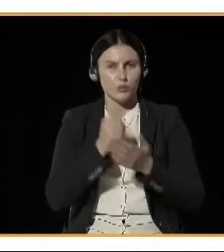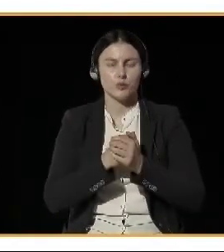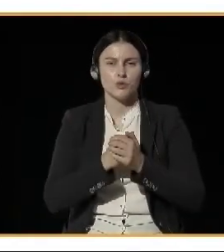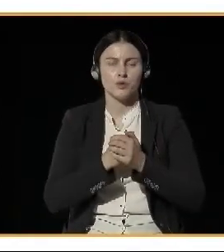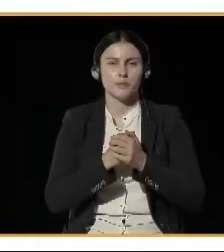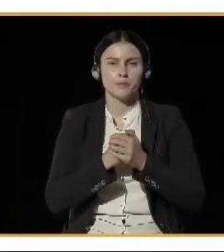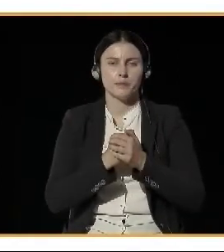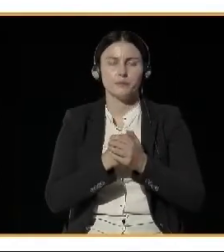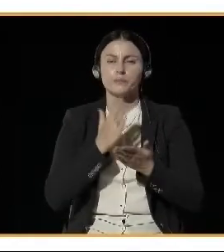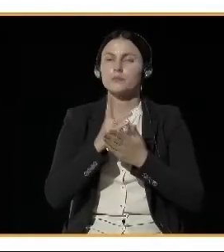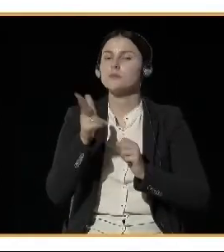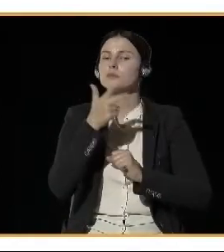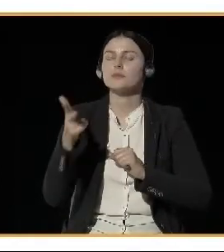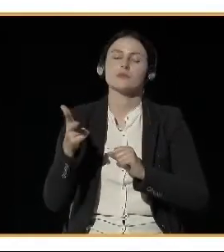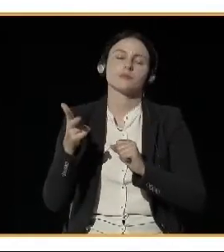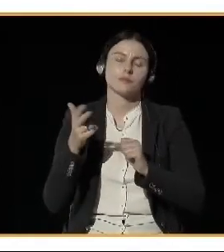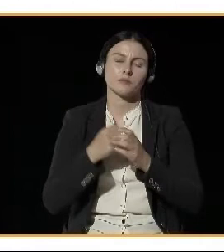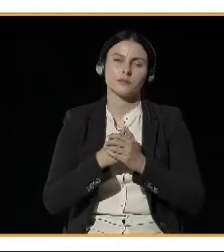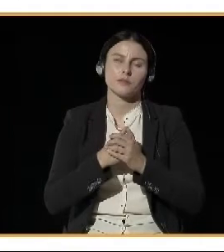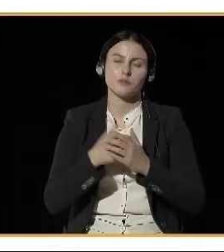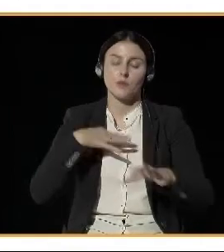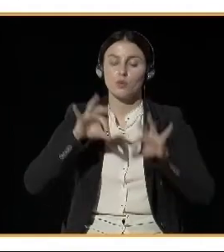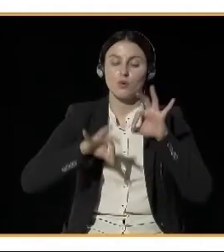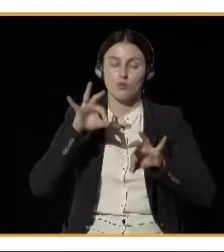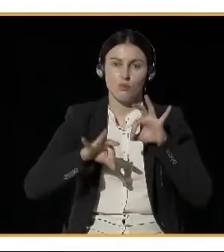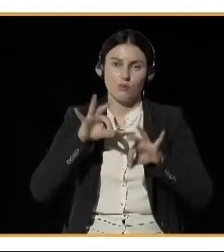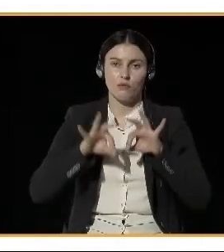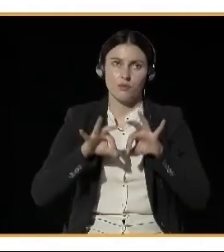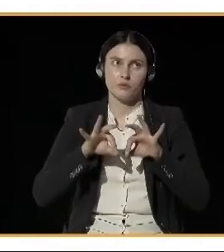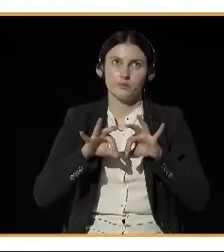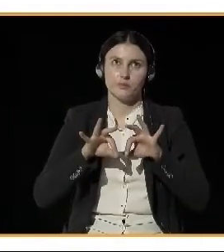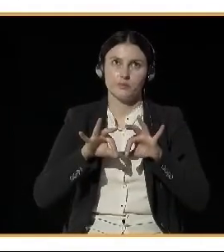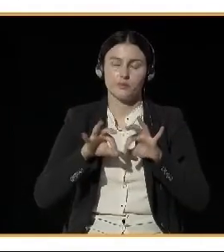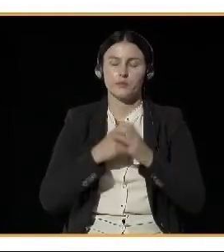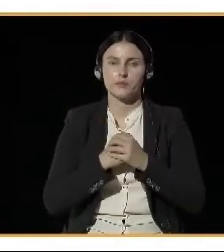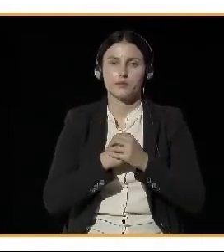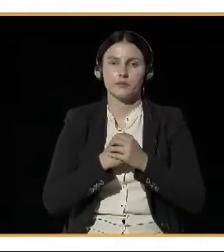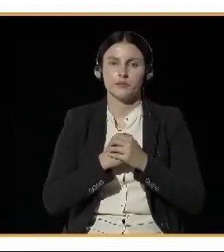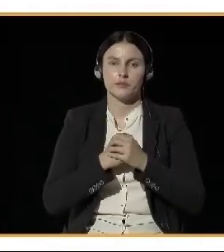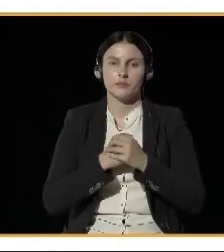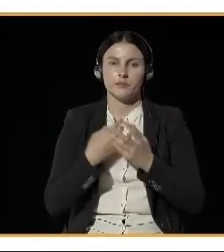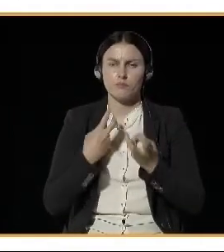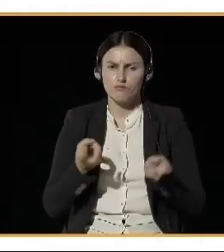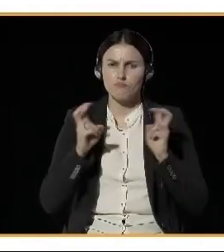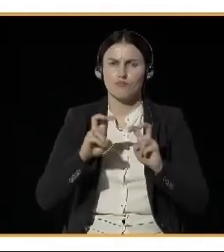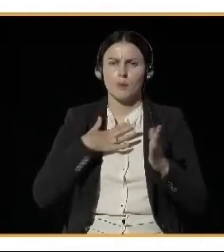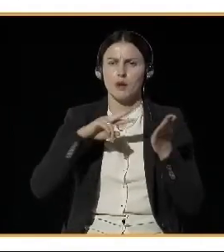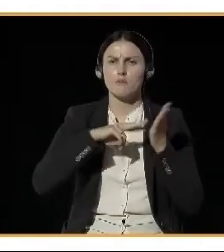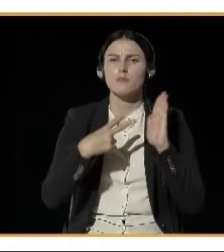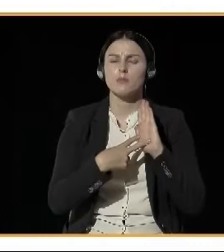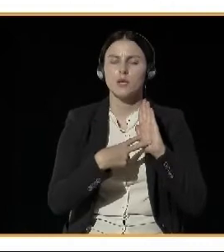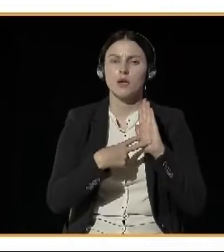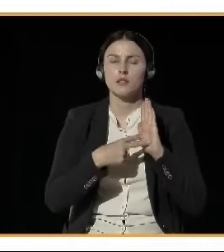Madrid International Plan on Action on Aging, and it was noticed at that time that